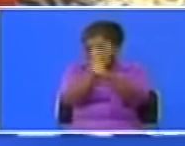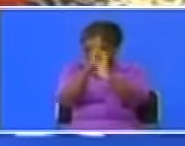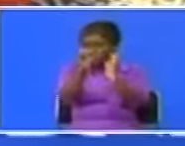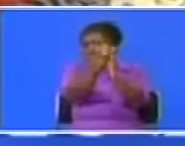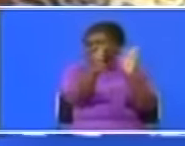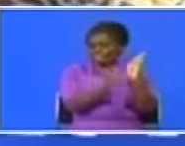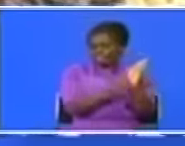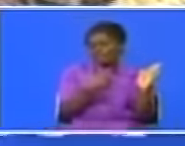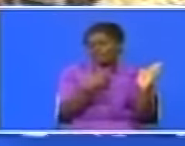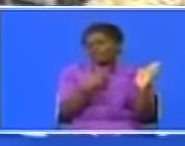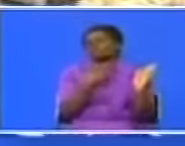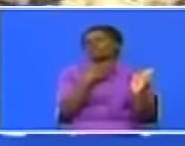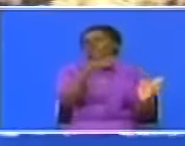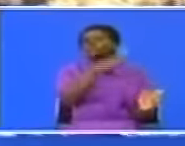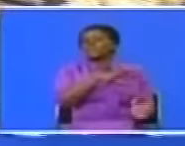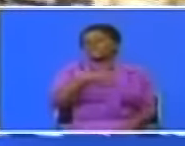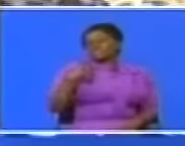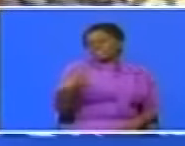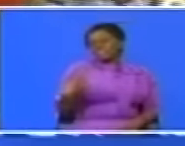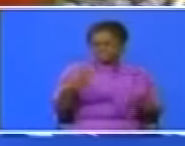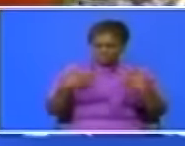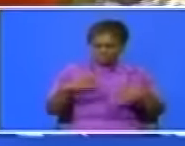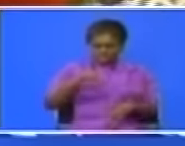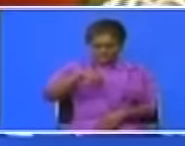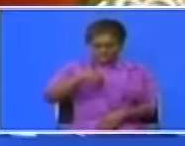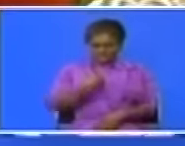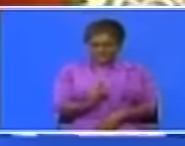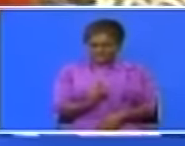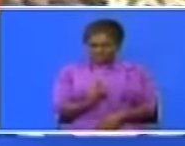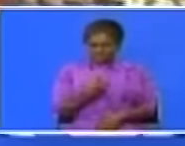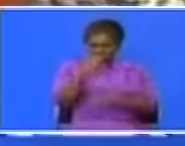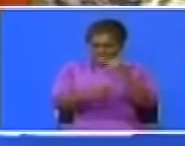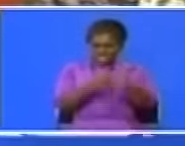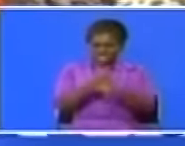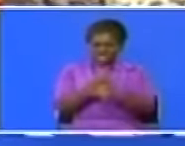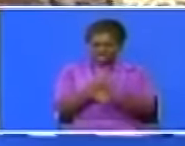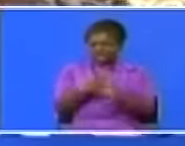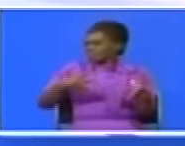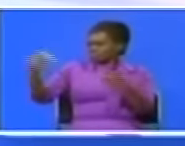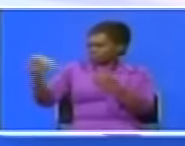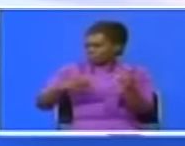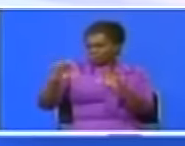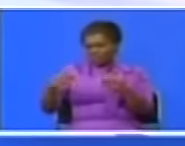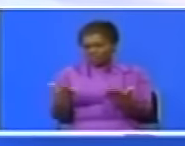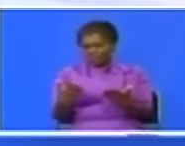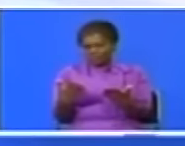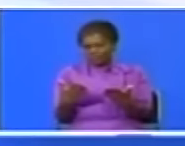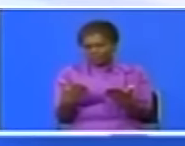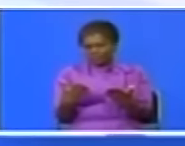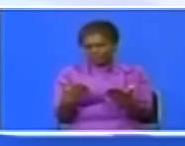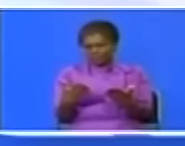agenda. Wanataka kubenefit matajiri wenyeo hapa. Alafu sisi ambao ni wakazi wapa miaka, tutoke kiholela holela. Na zitajengwa.